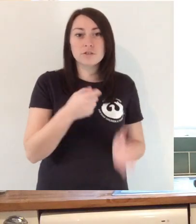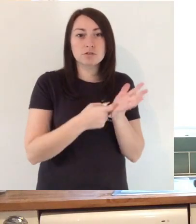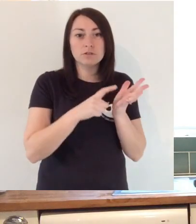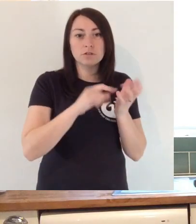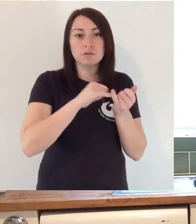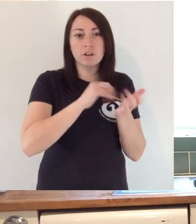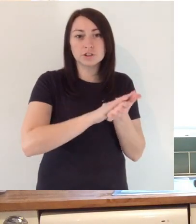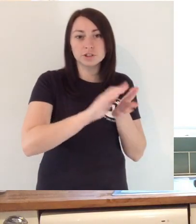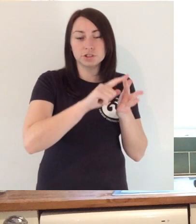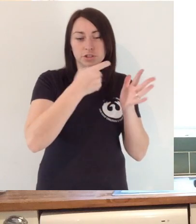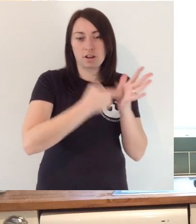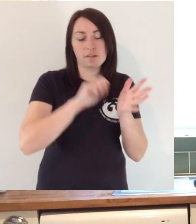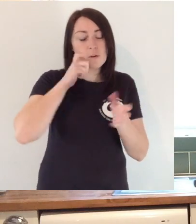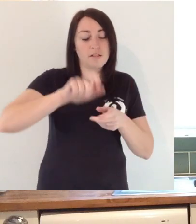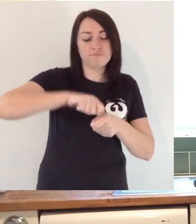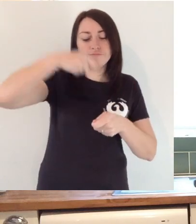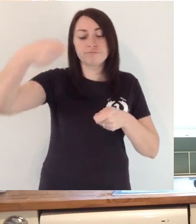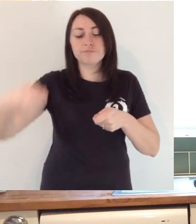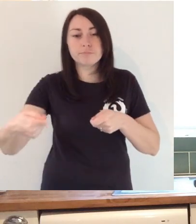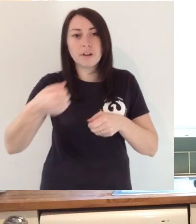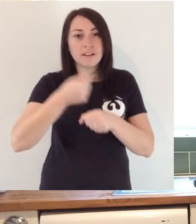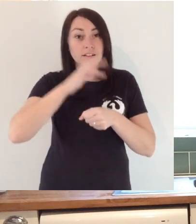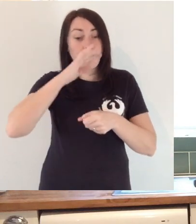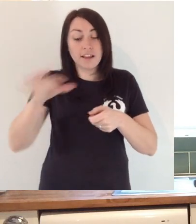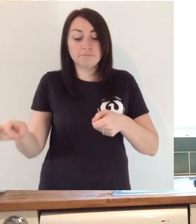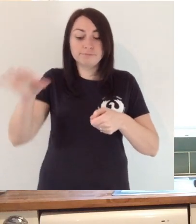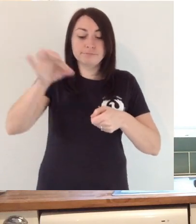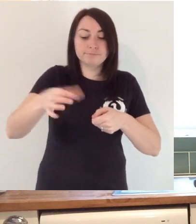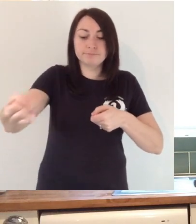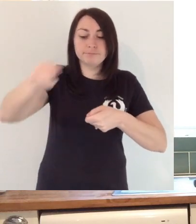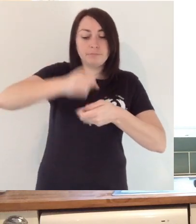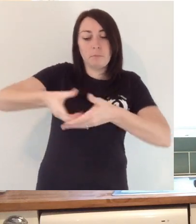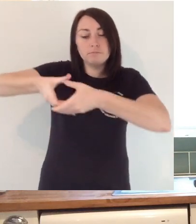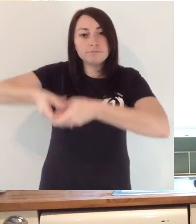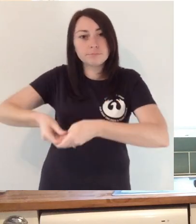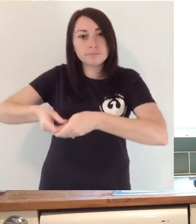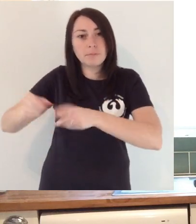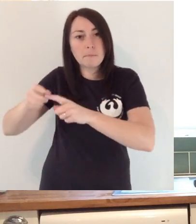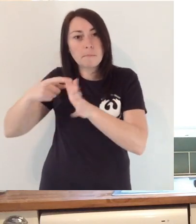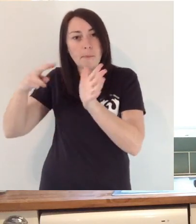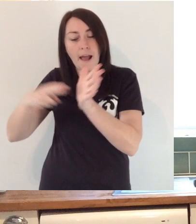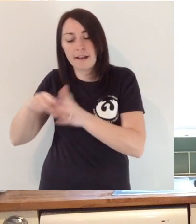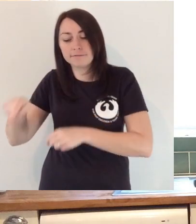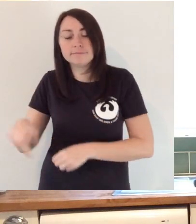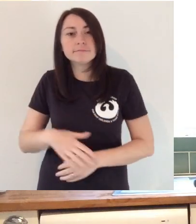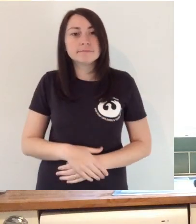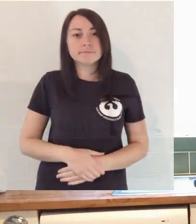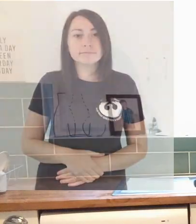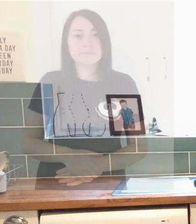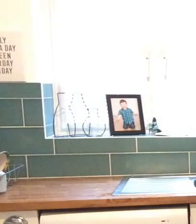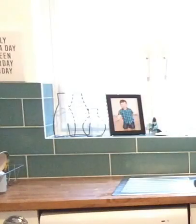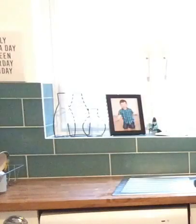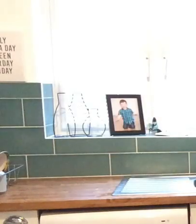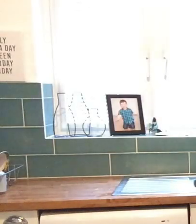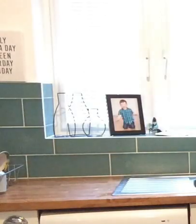So I've got a garlic crusher here. I'm going to open that up, pop the clove of garlic in and squeeze it into the pan.